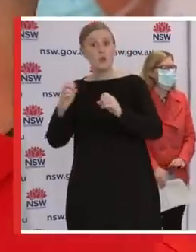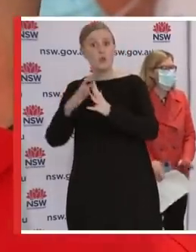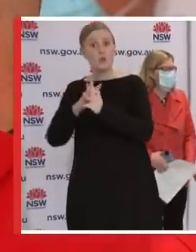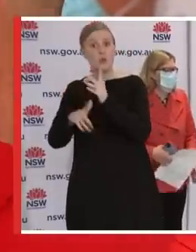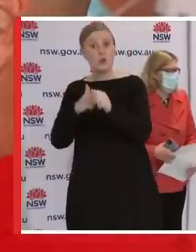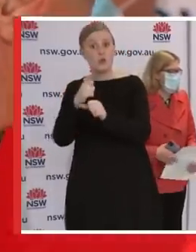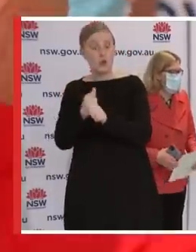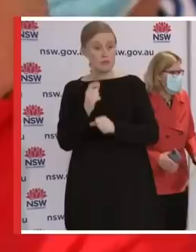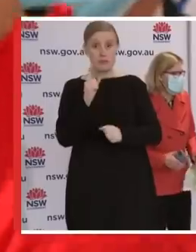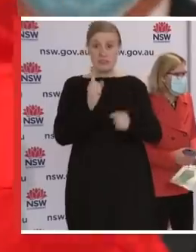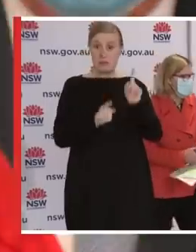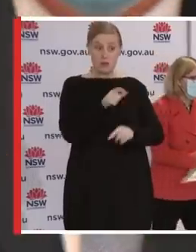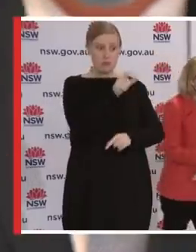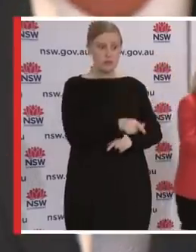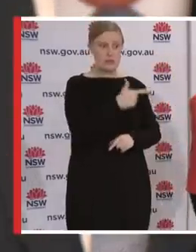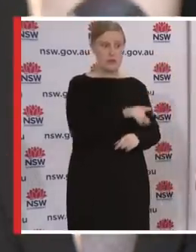sorry.